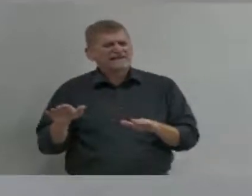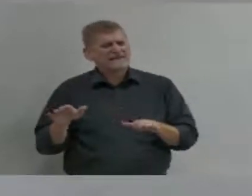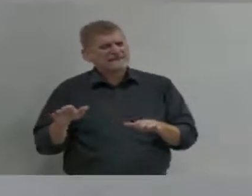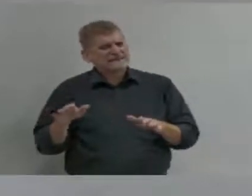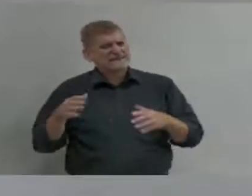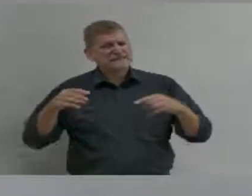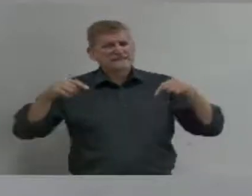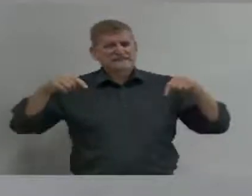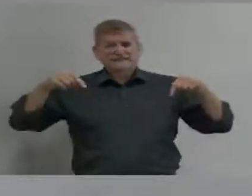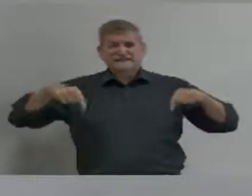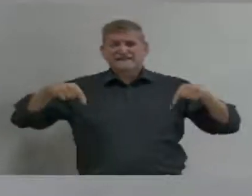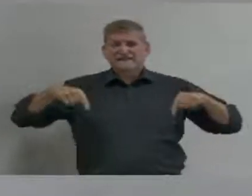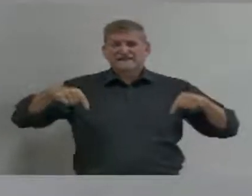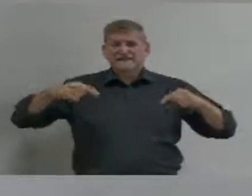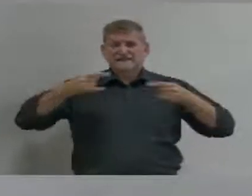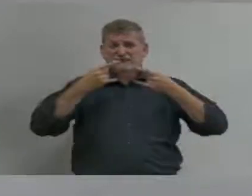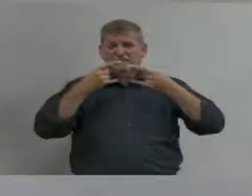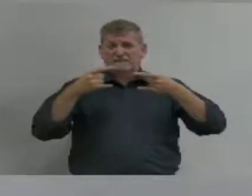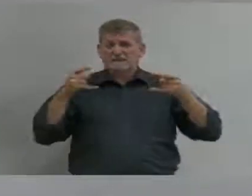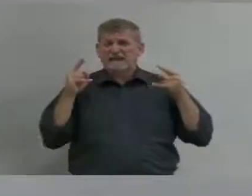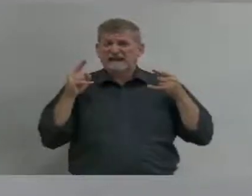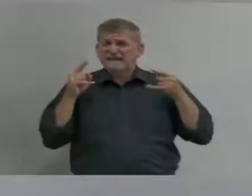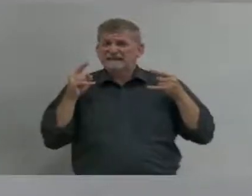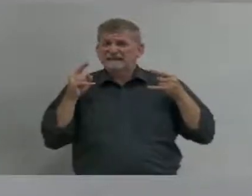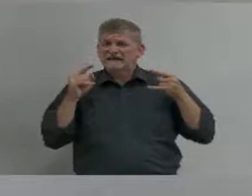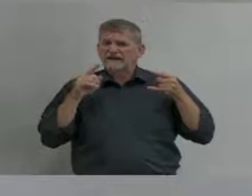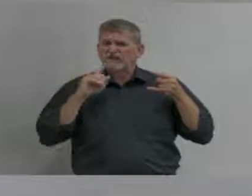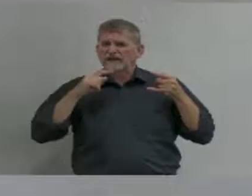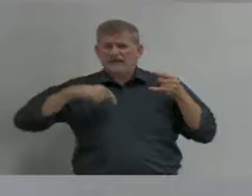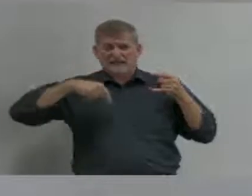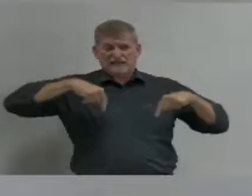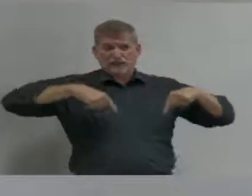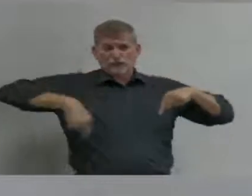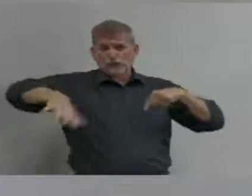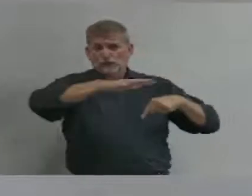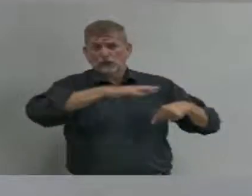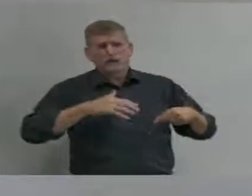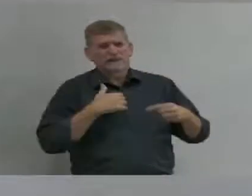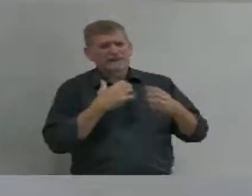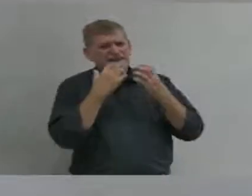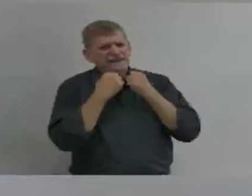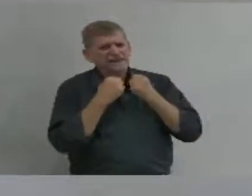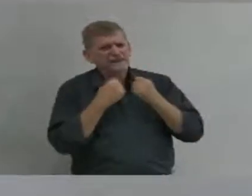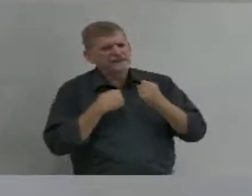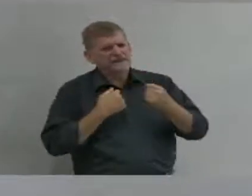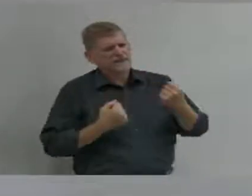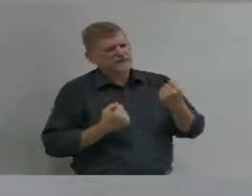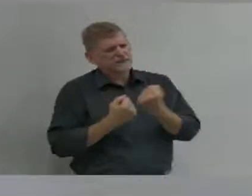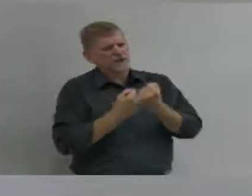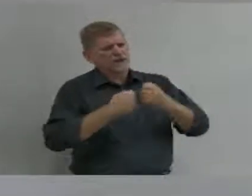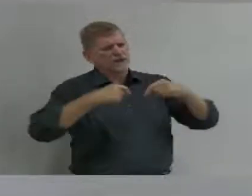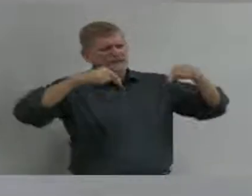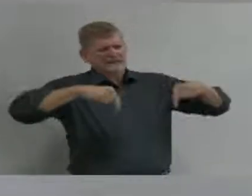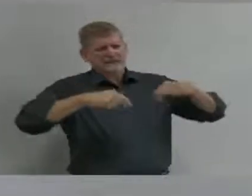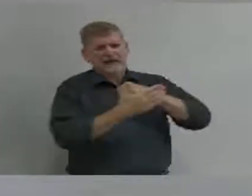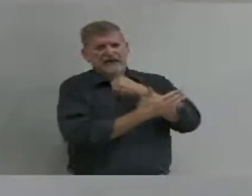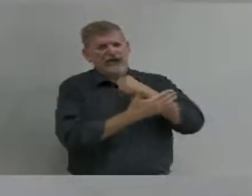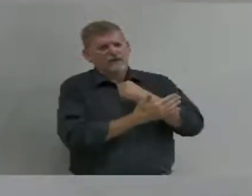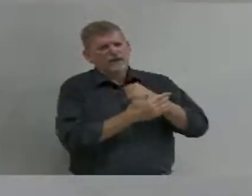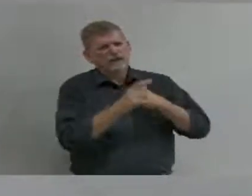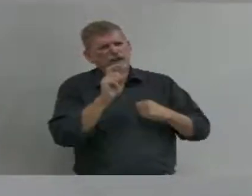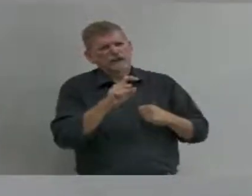valuable preventive measure, I would certainly be in favor of a county-wide mask